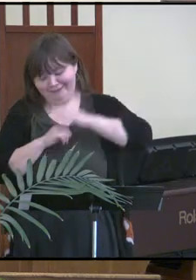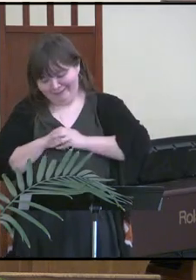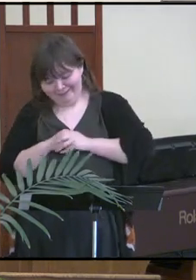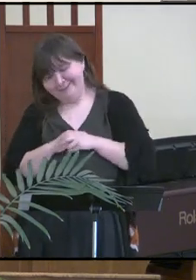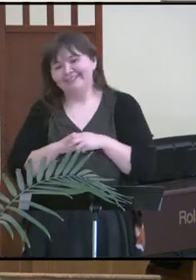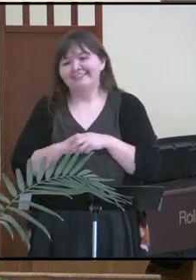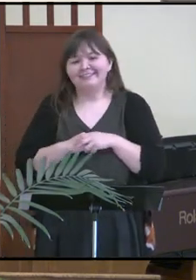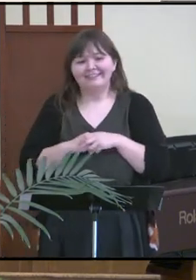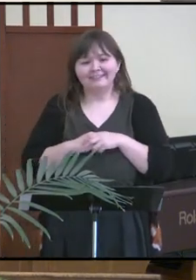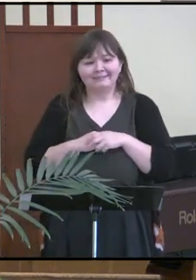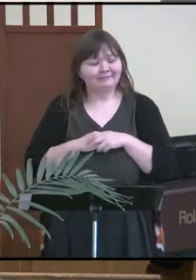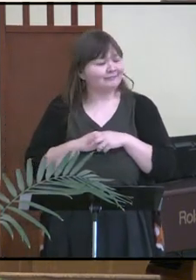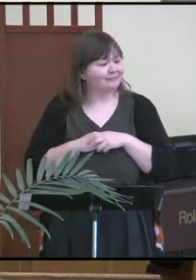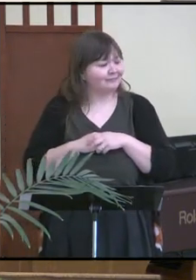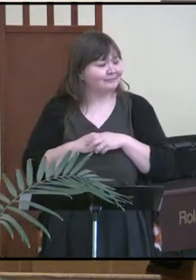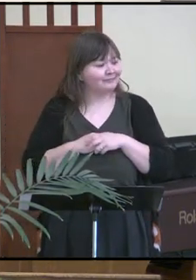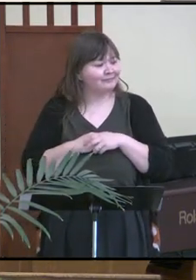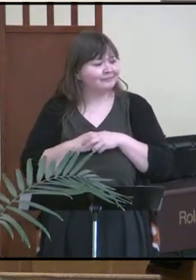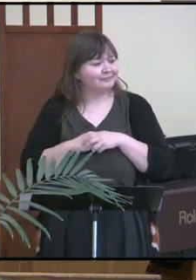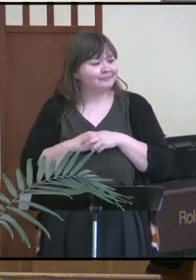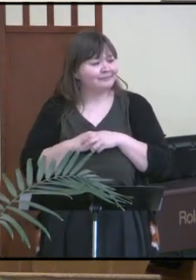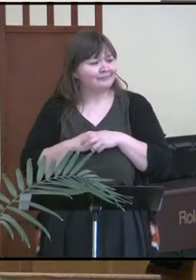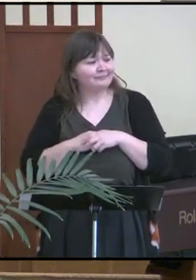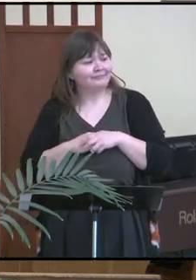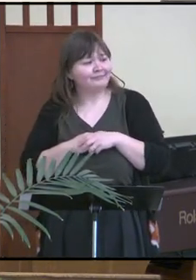Here's some more.